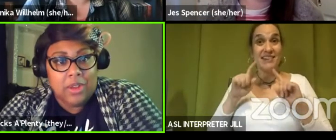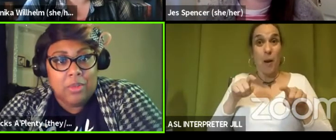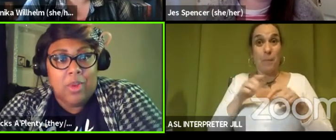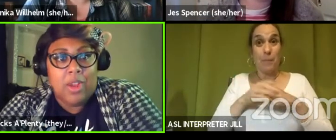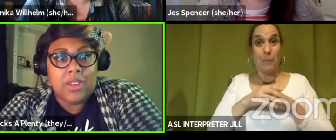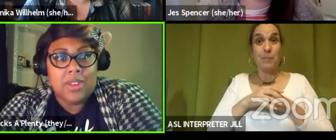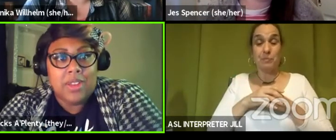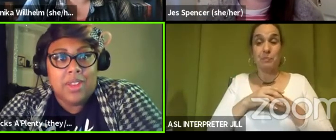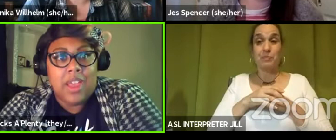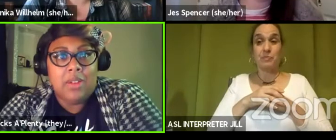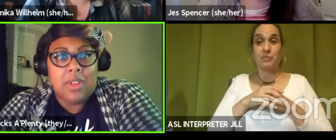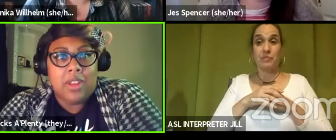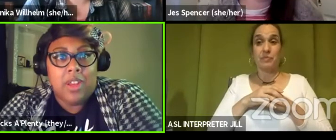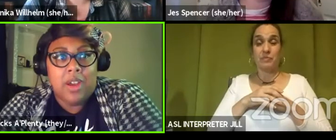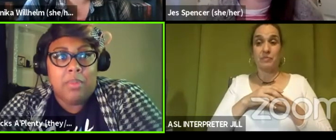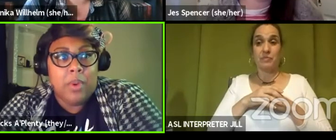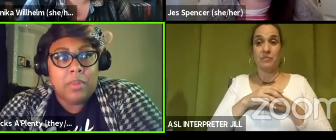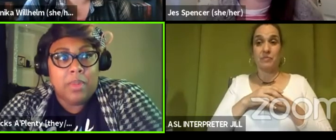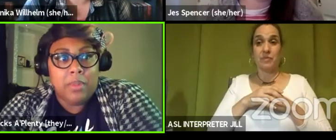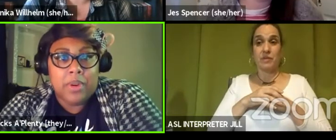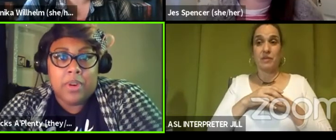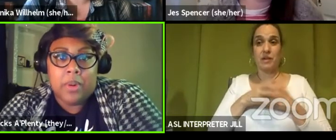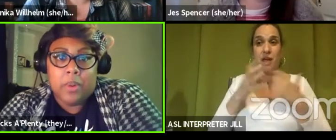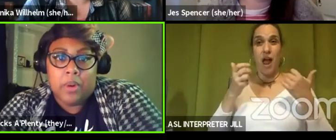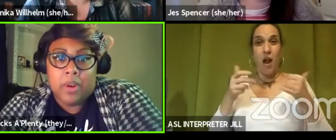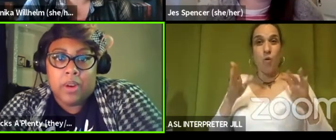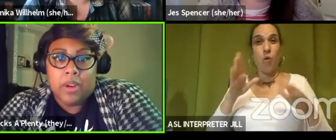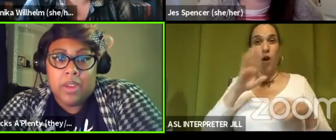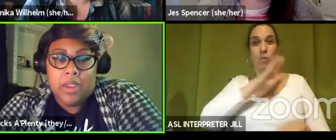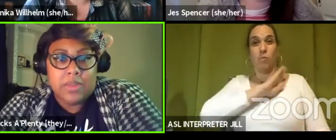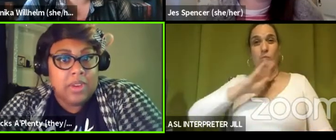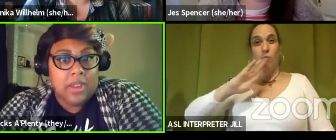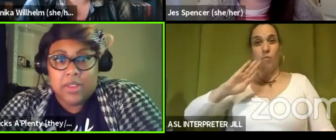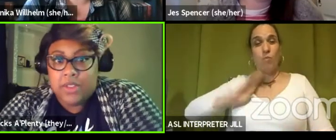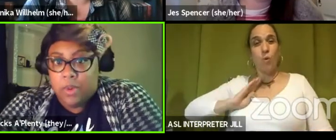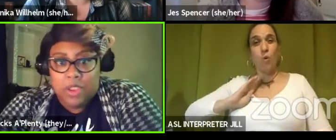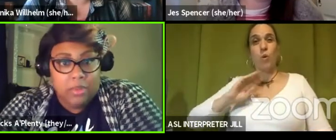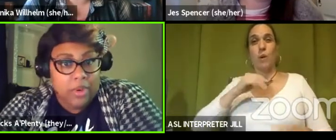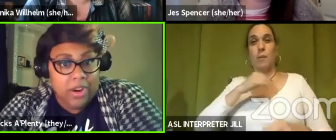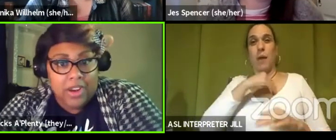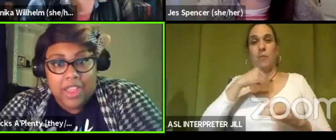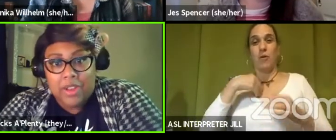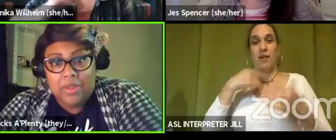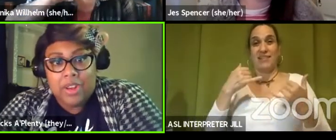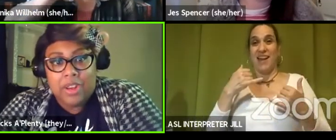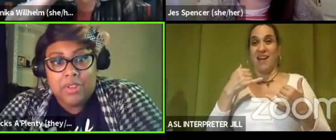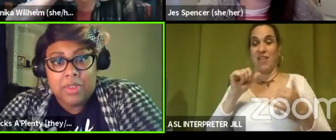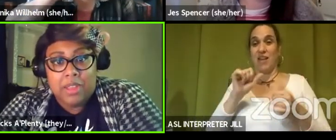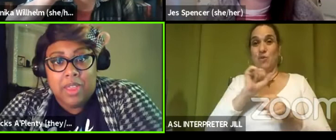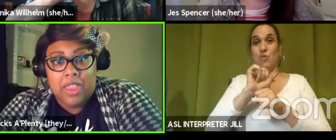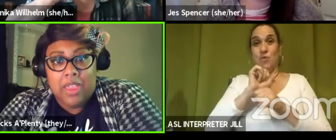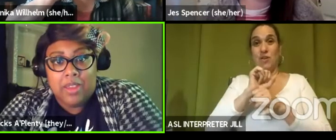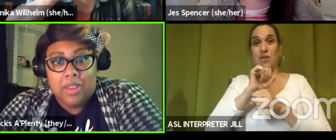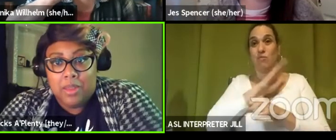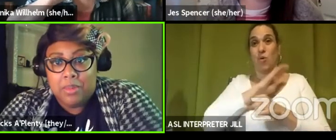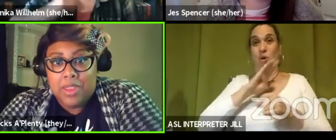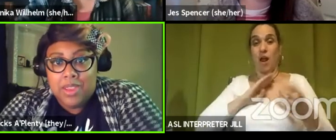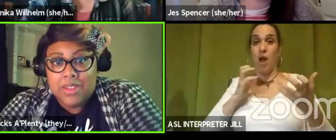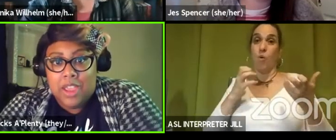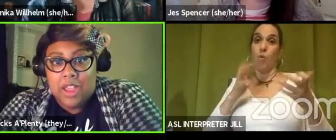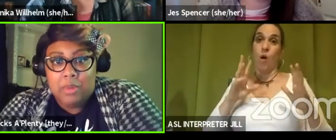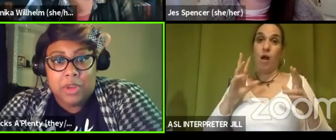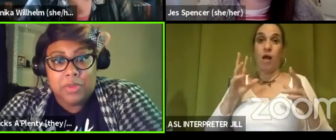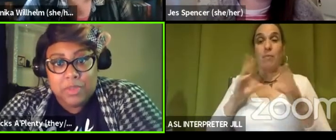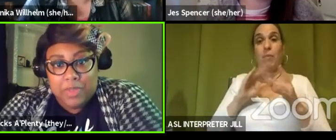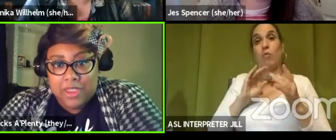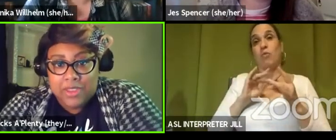you know, I don't want a board member or, cause right now it's a working board. I don't want anyone to be like, well, I can't come